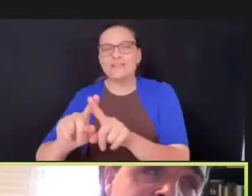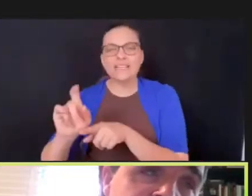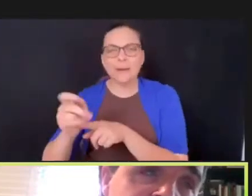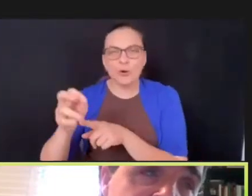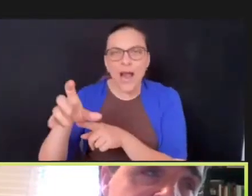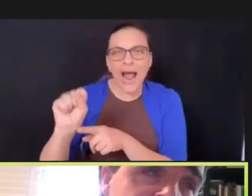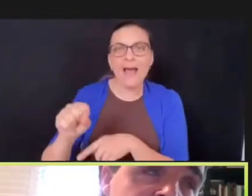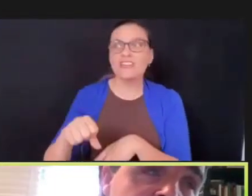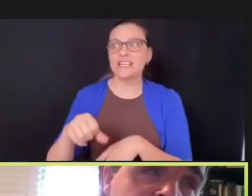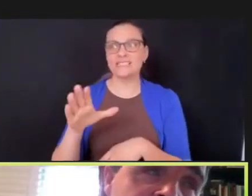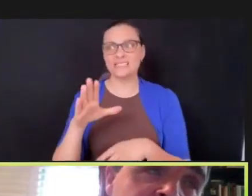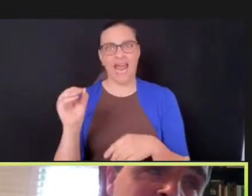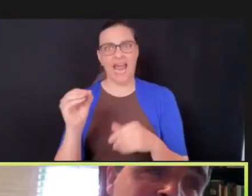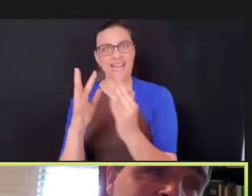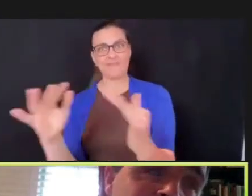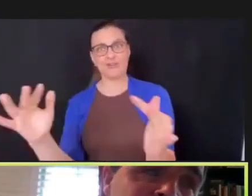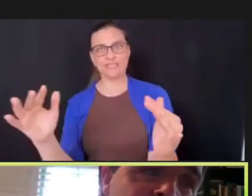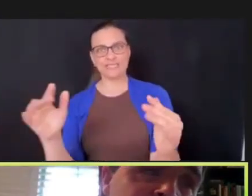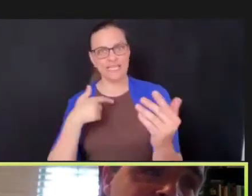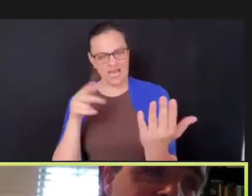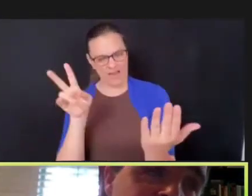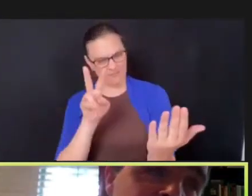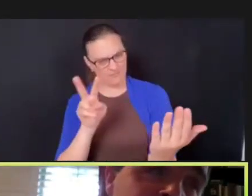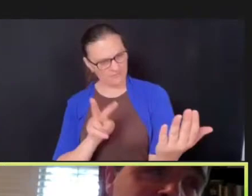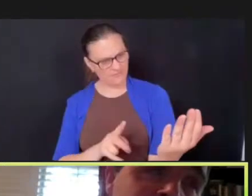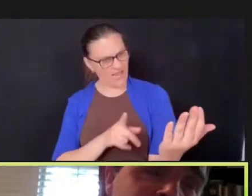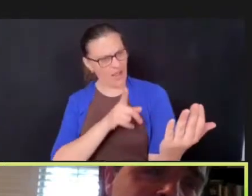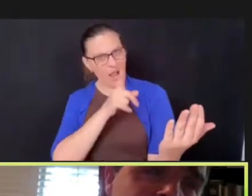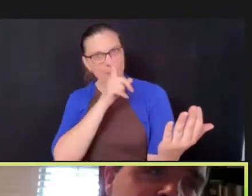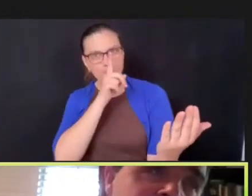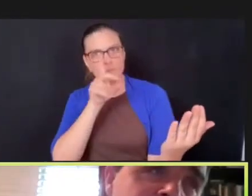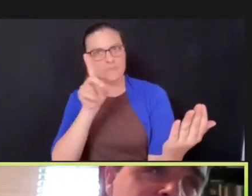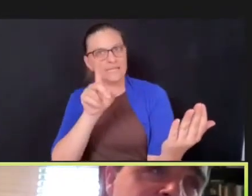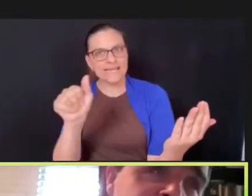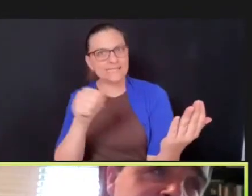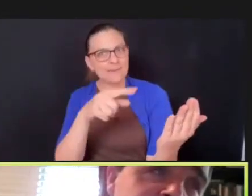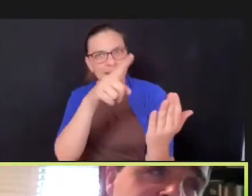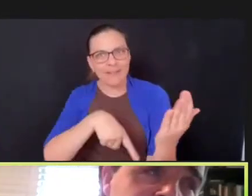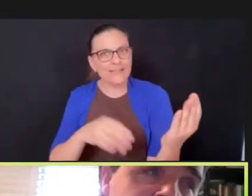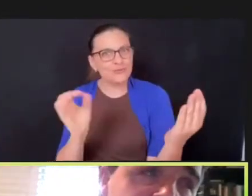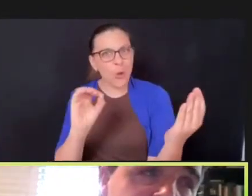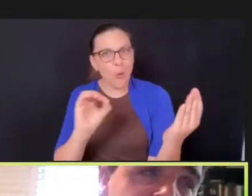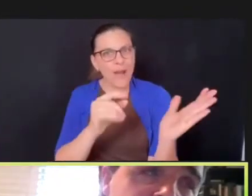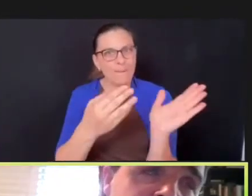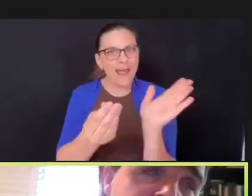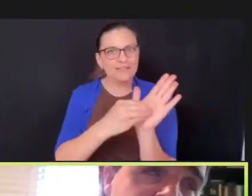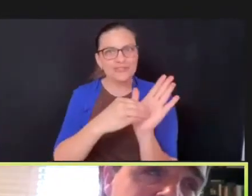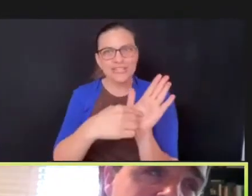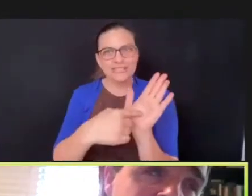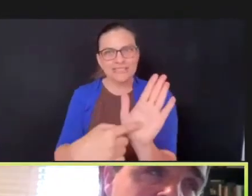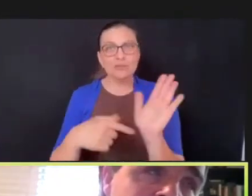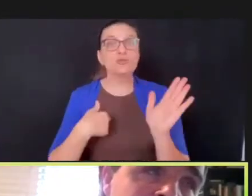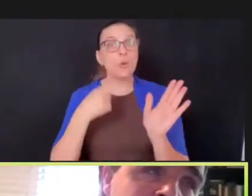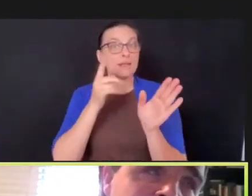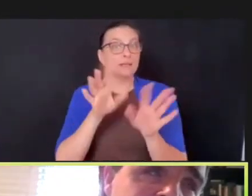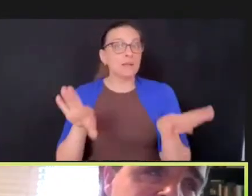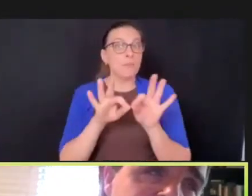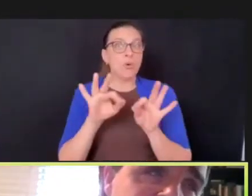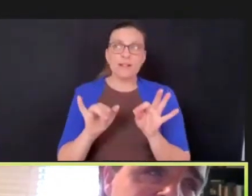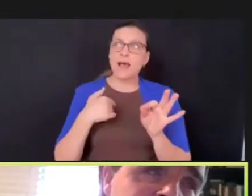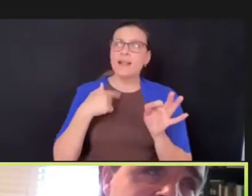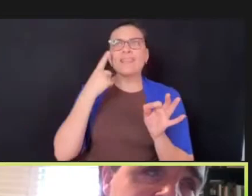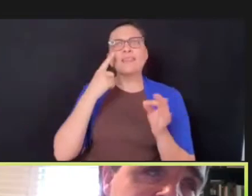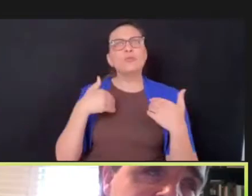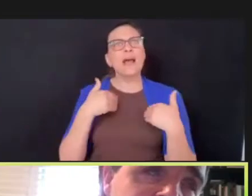nowhere mentioned. So I think it's important that I think you have several things with disability that make it a little